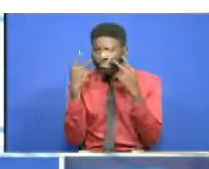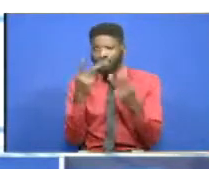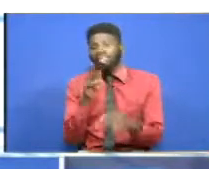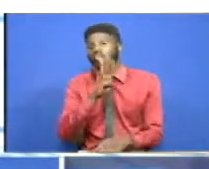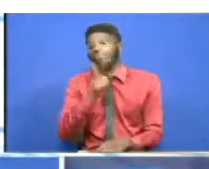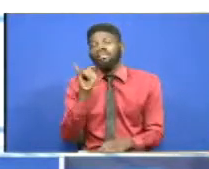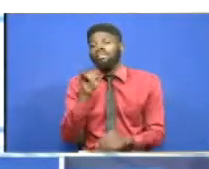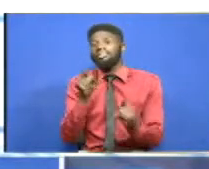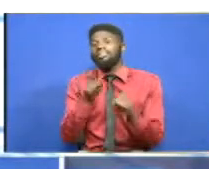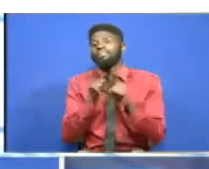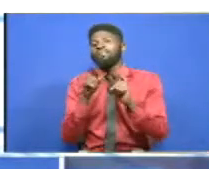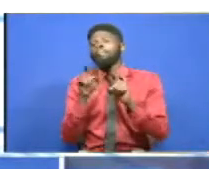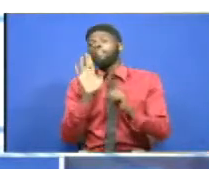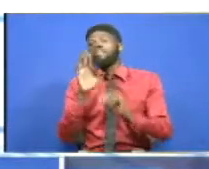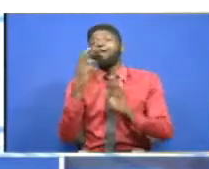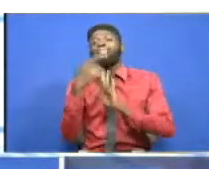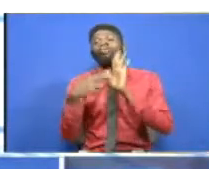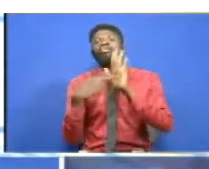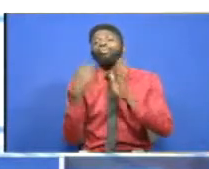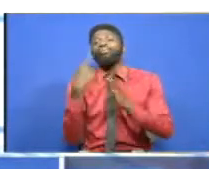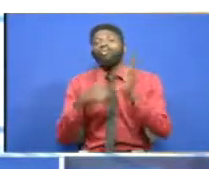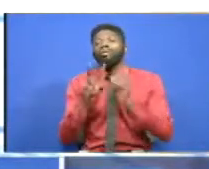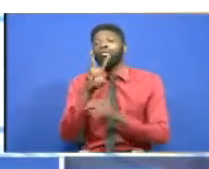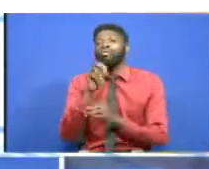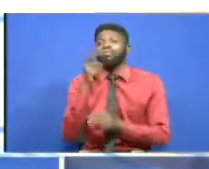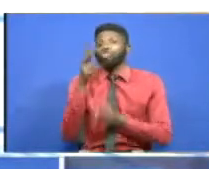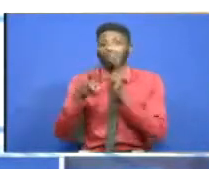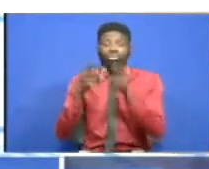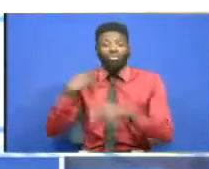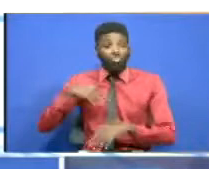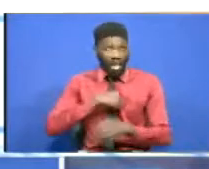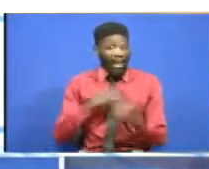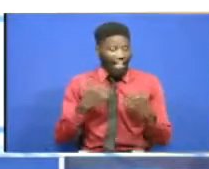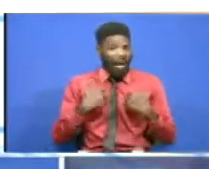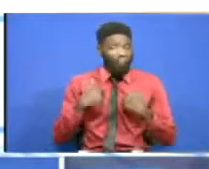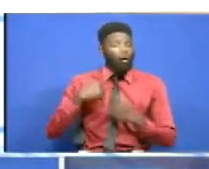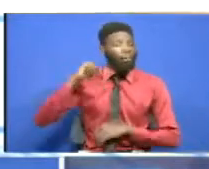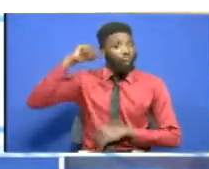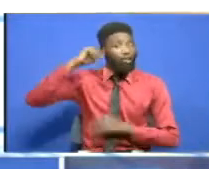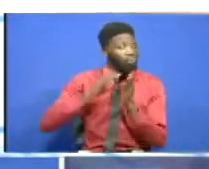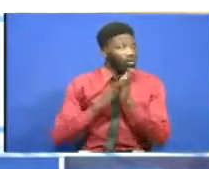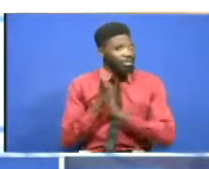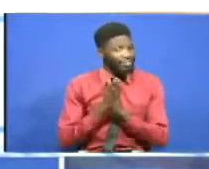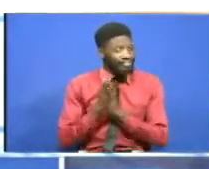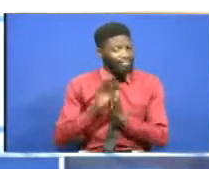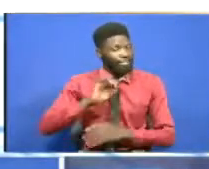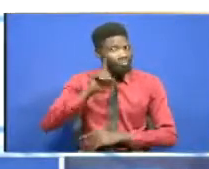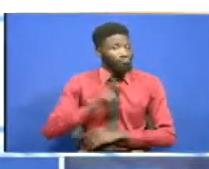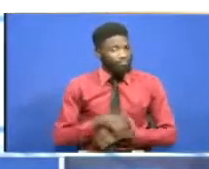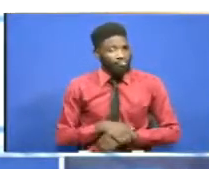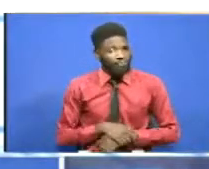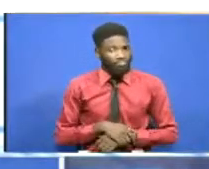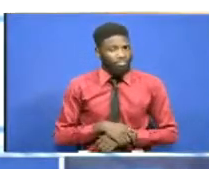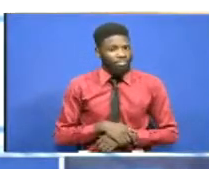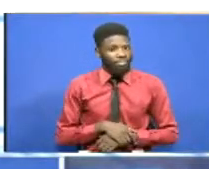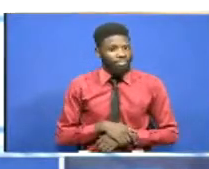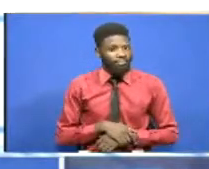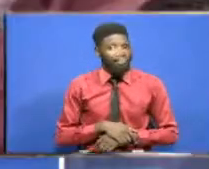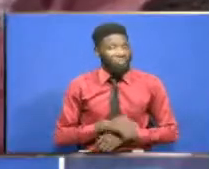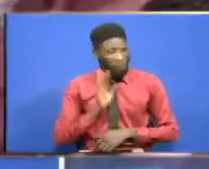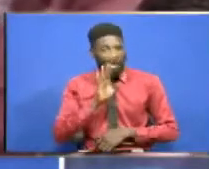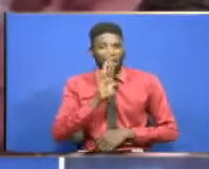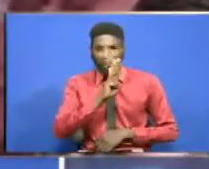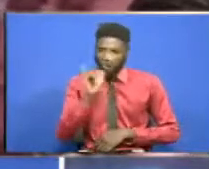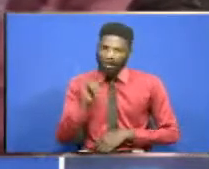to 2022, do we have the political interest for BBI to